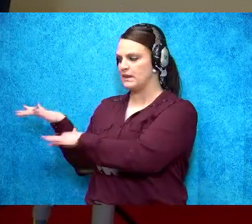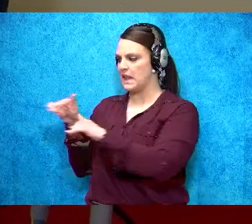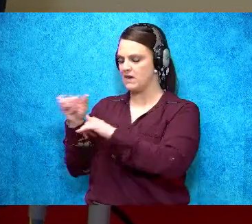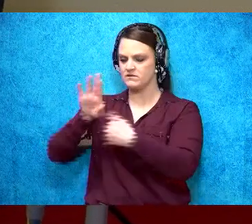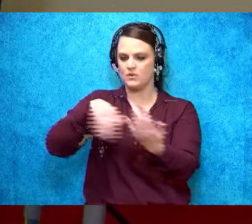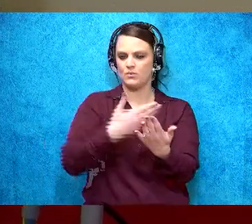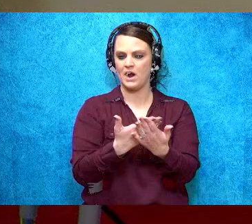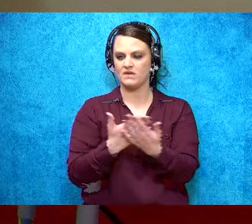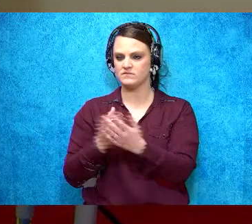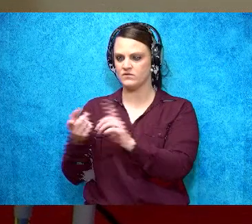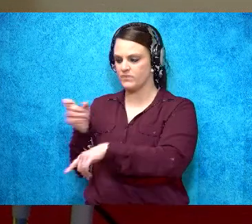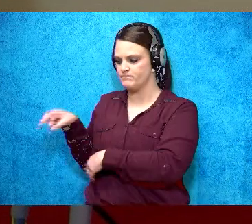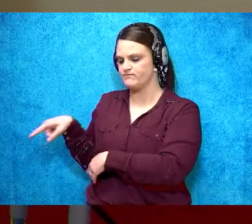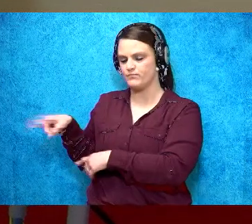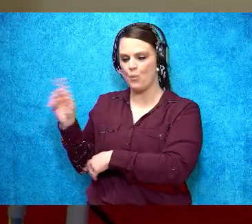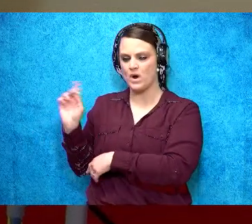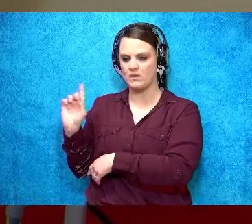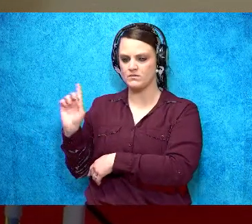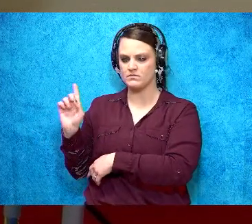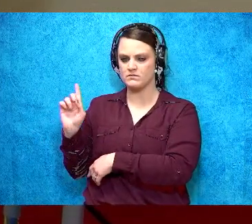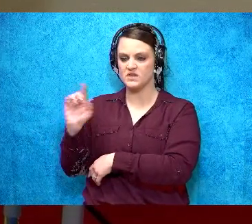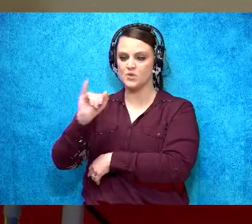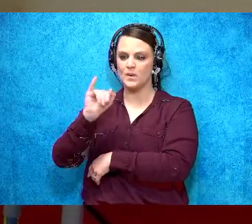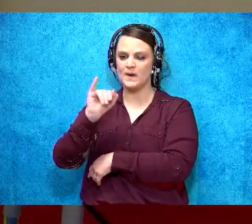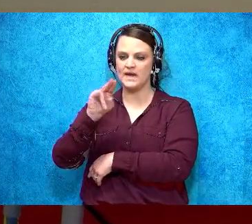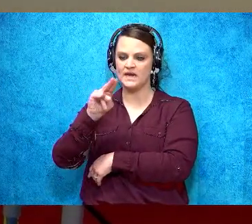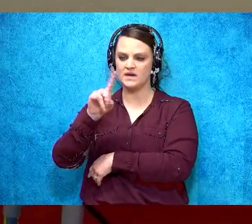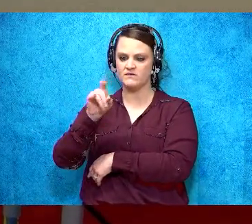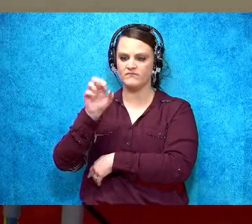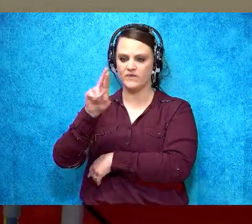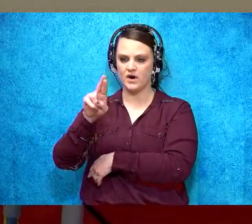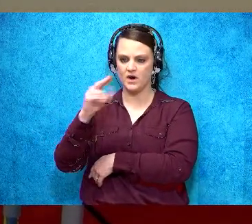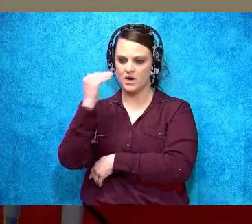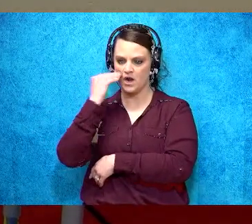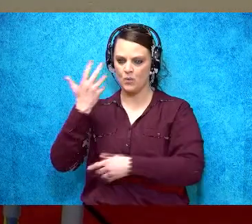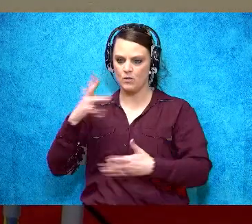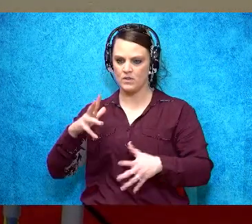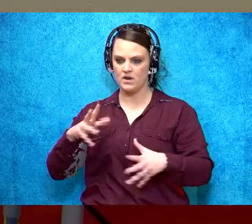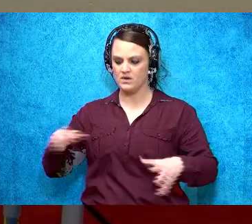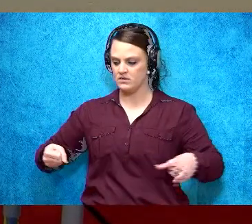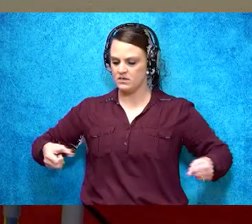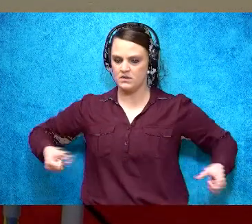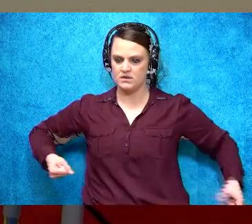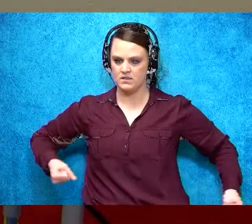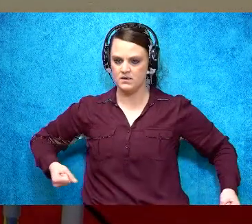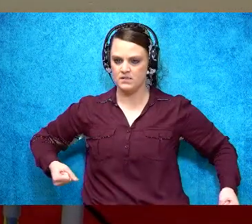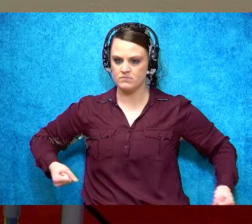What can we infer? What do we know? Well, I know he had bags in his arms.